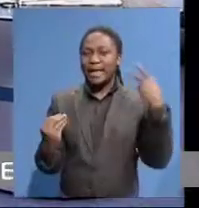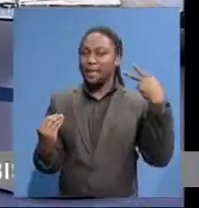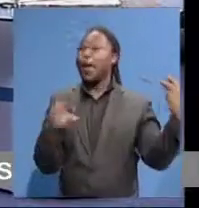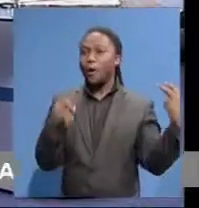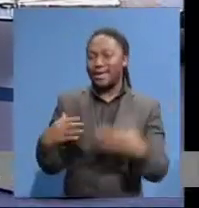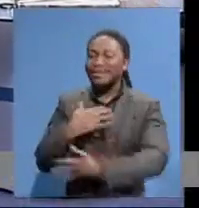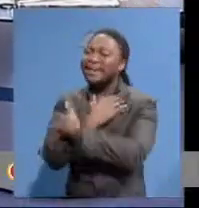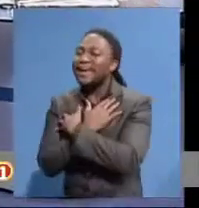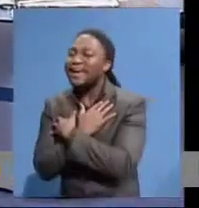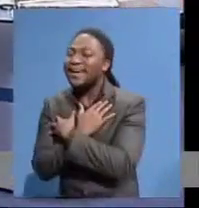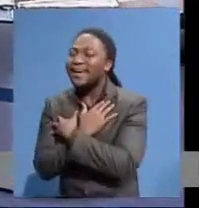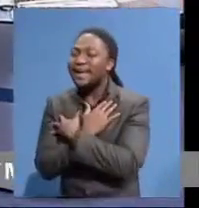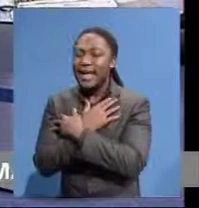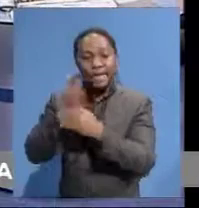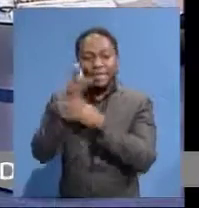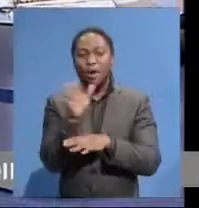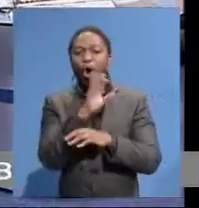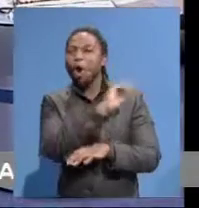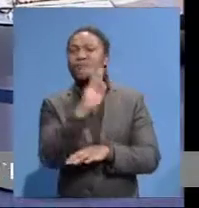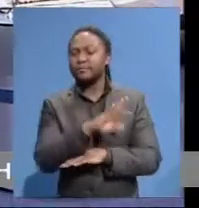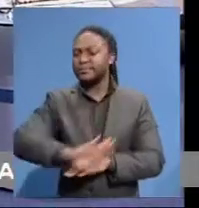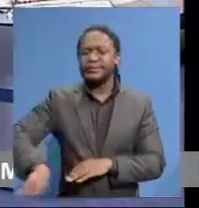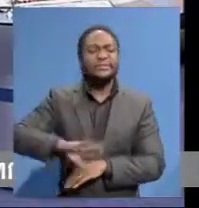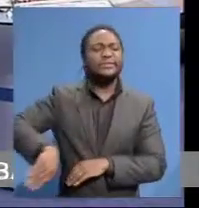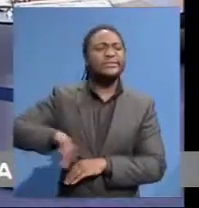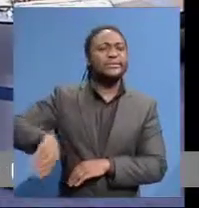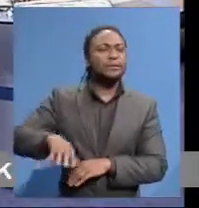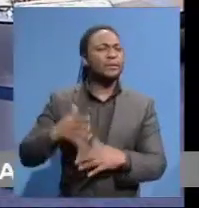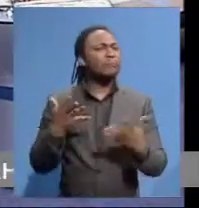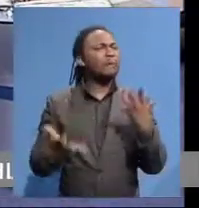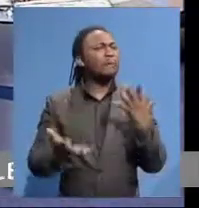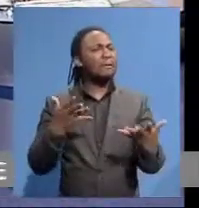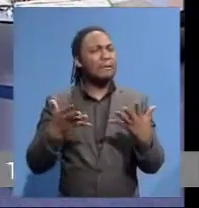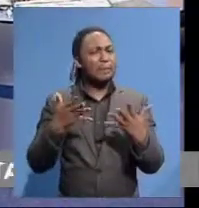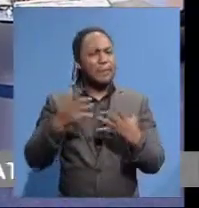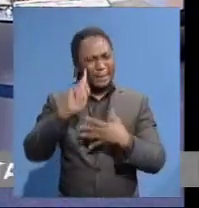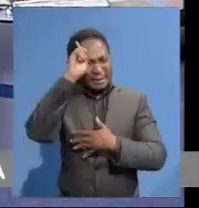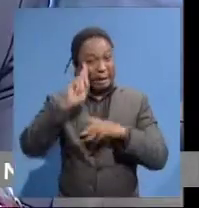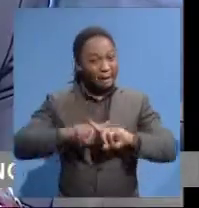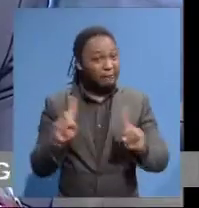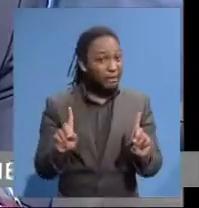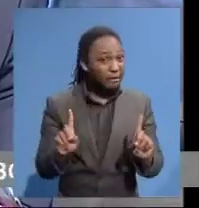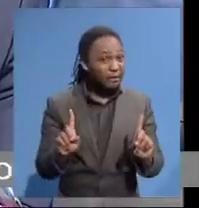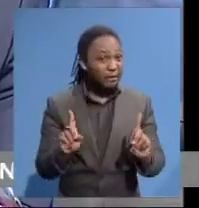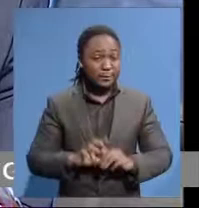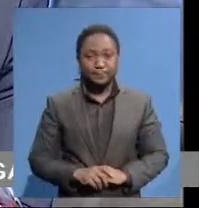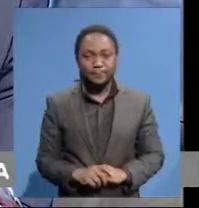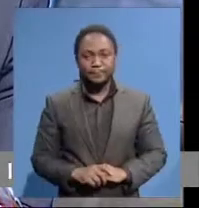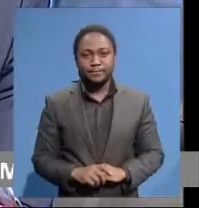2 minutes later, the children are pushed away, and he's doing his thing. Yes. How was Utata, in your experience, Utata, I